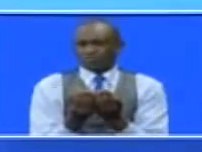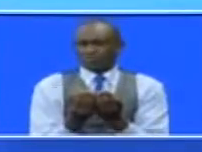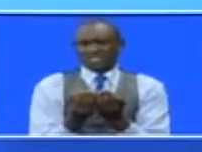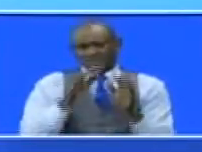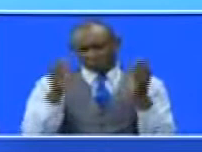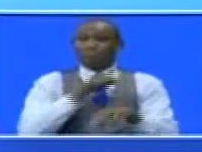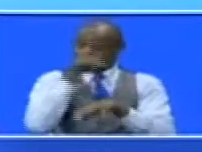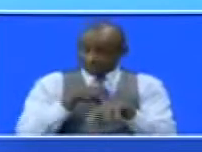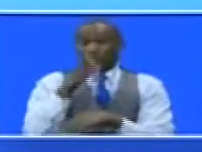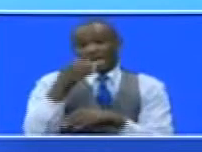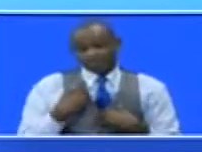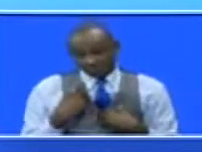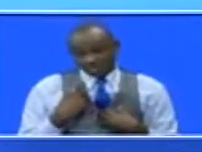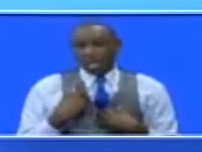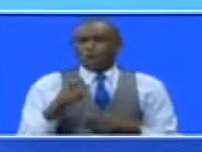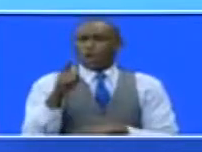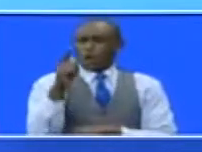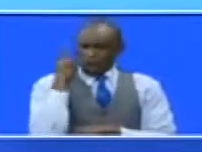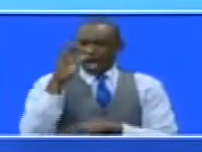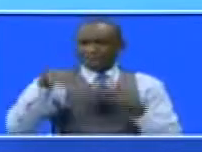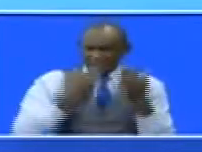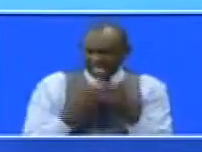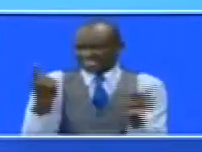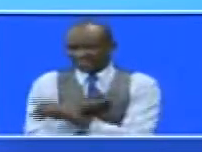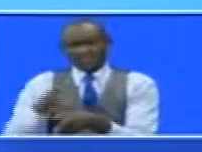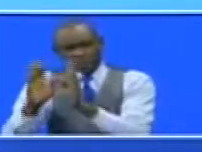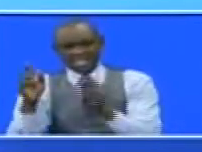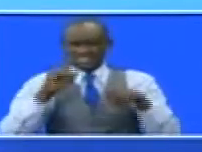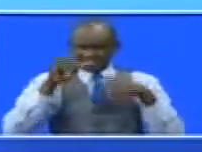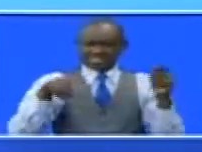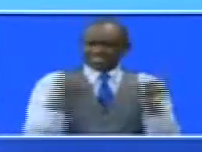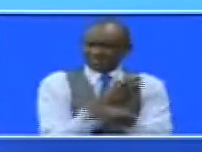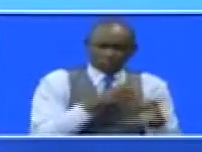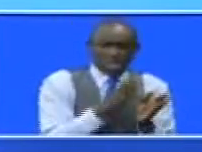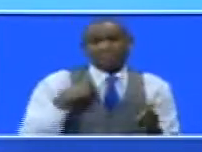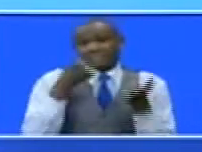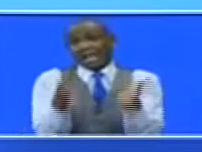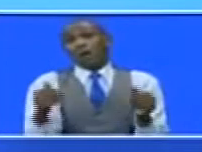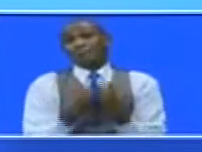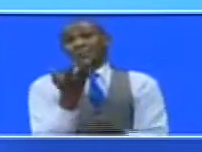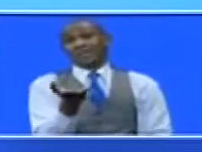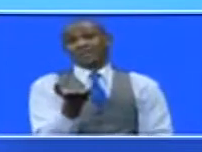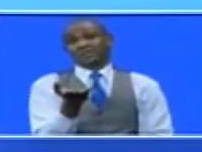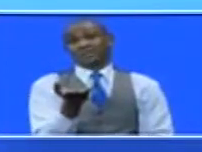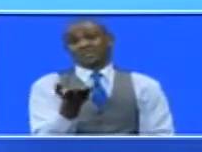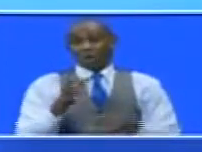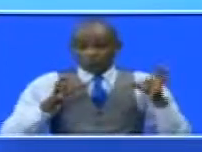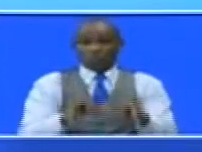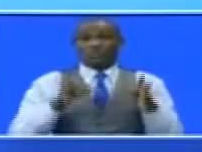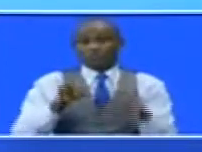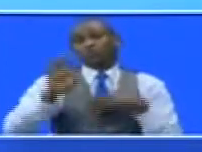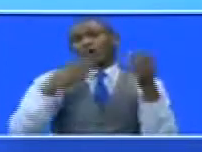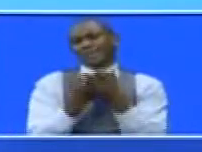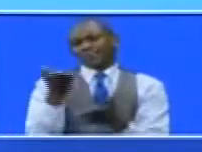legal principle that no law applies retrospectively. Unfortunately, in this case, it has been forced to